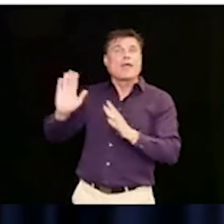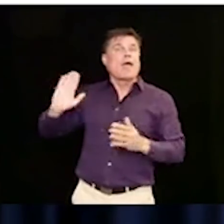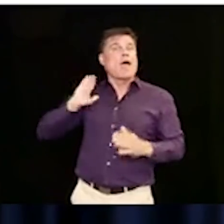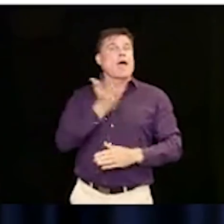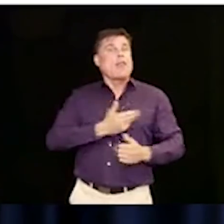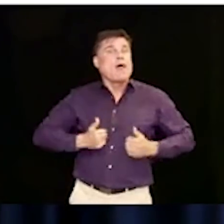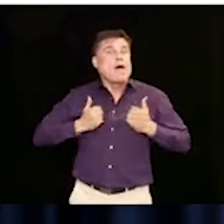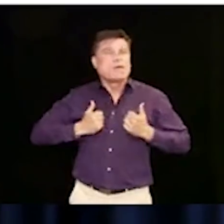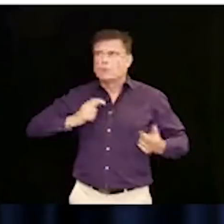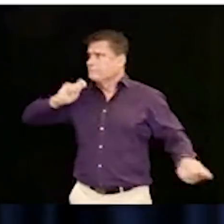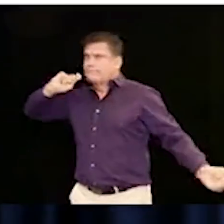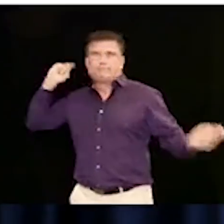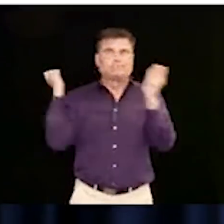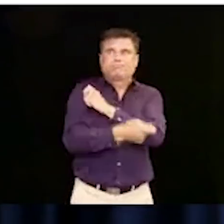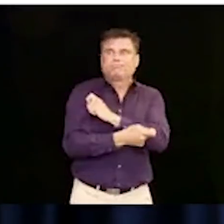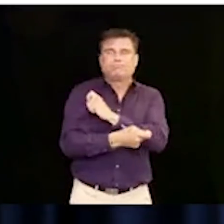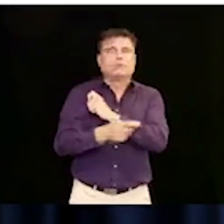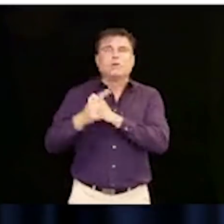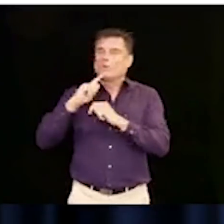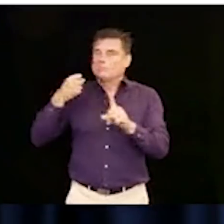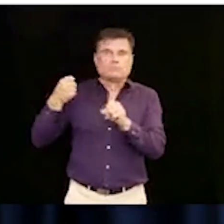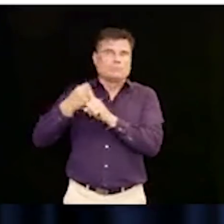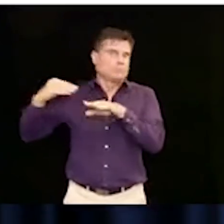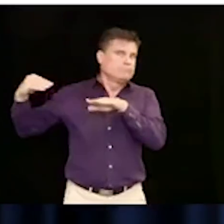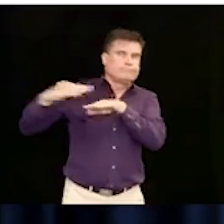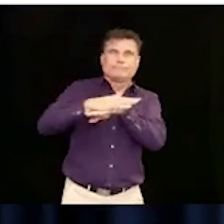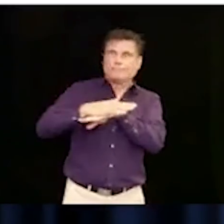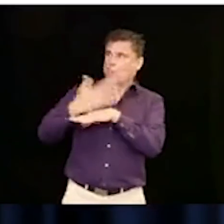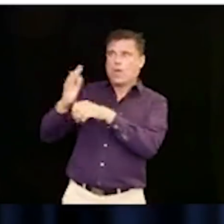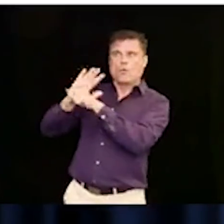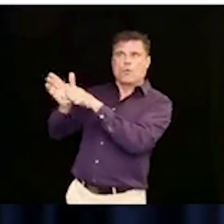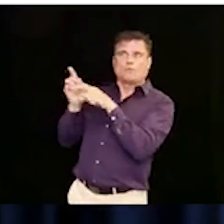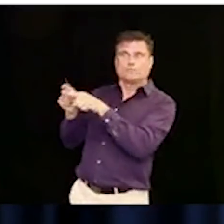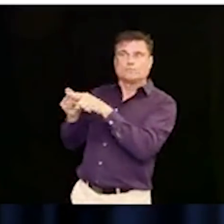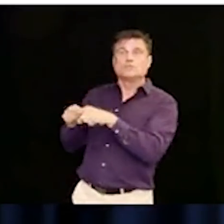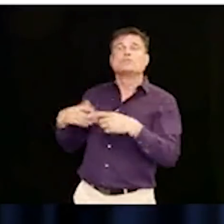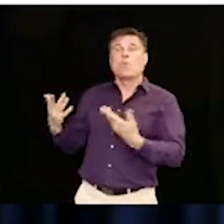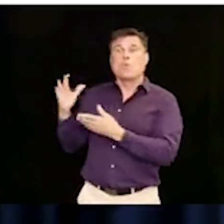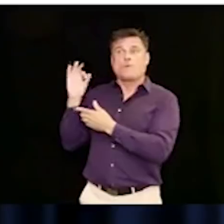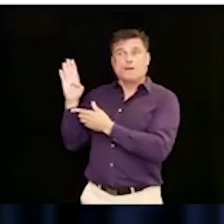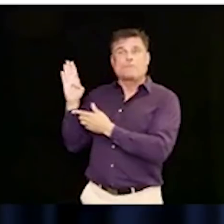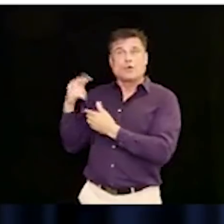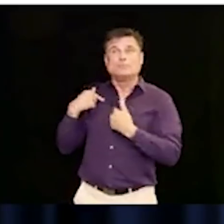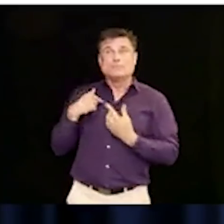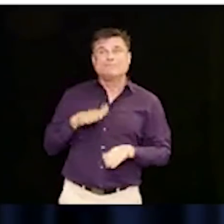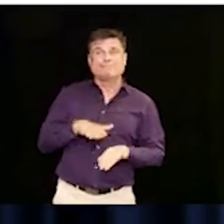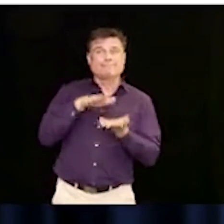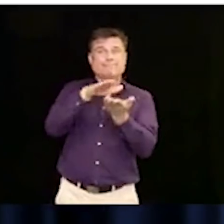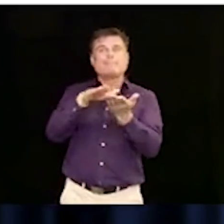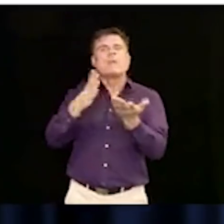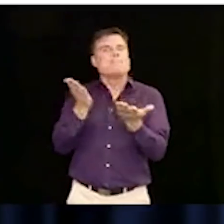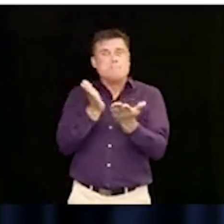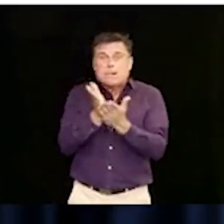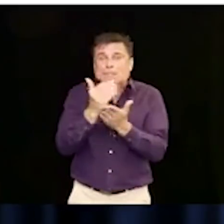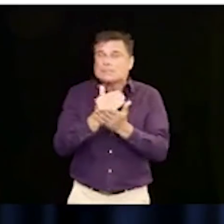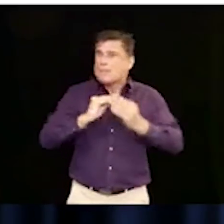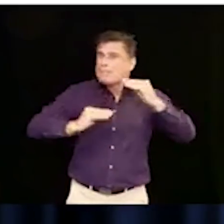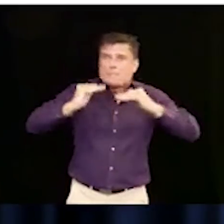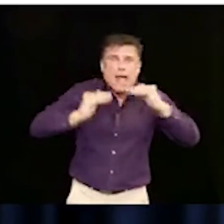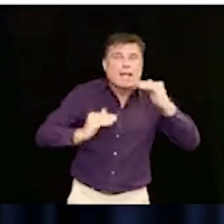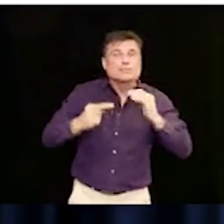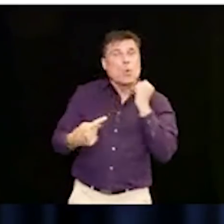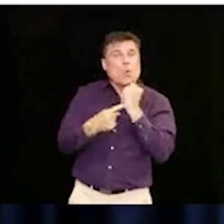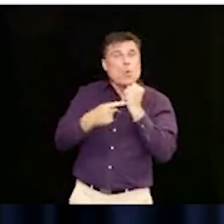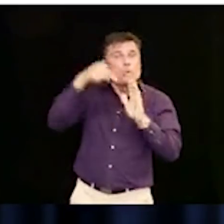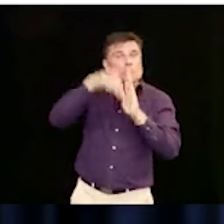ways that will shape generations. In February, I tabled a balanced budget with zero operating debt